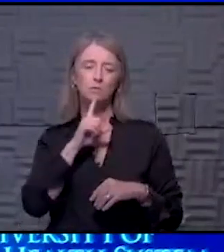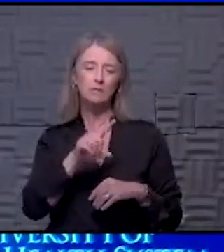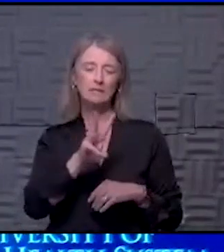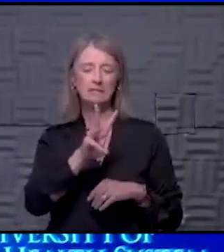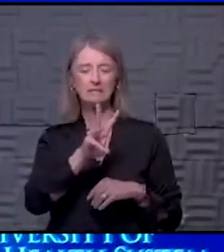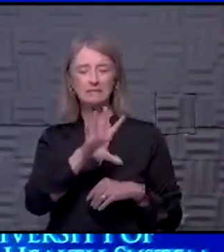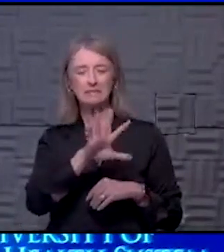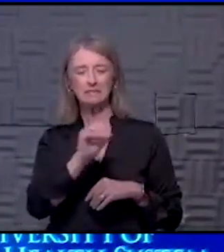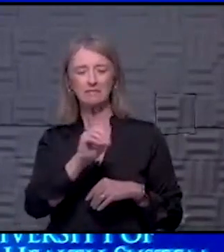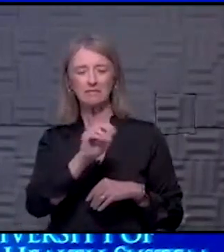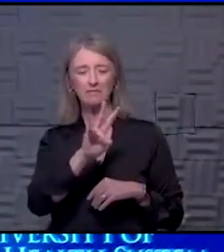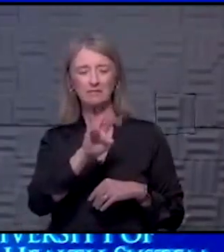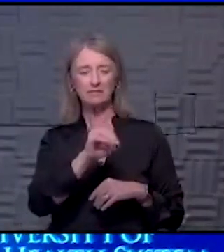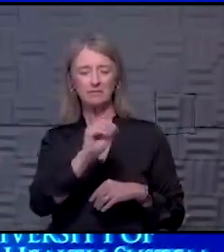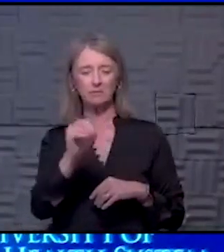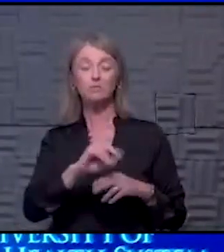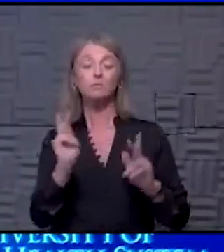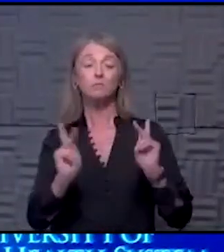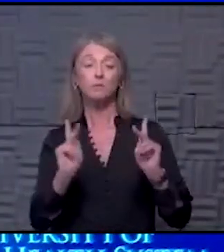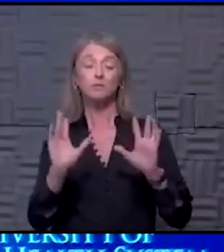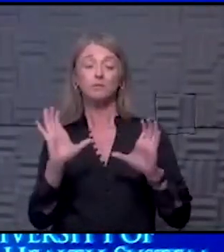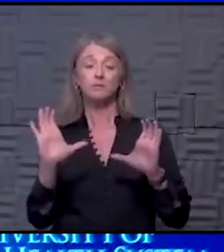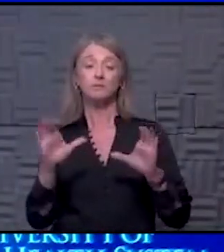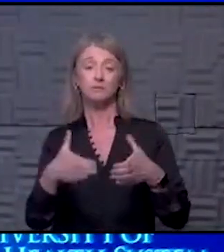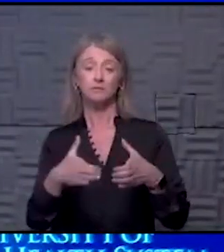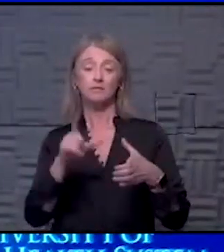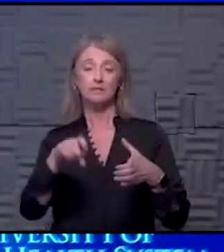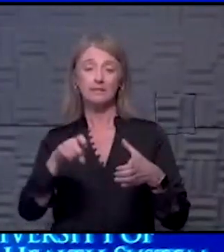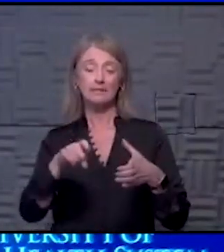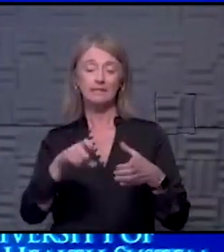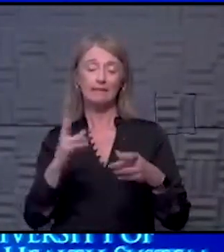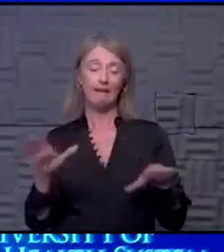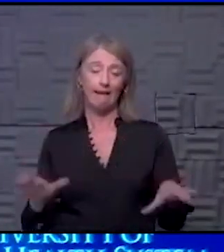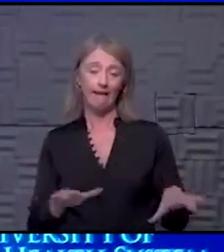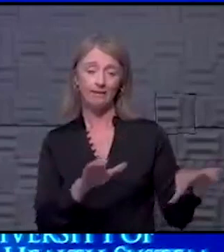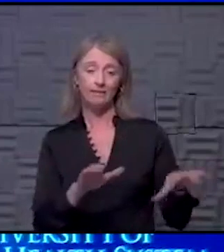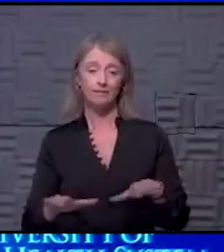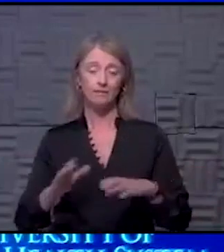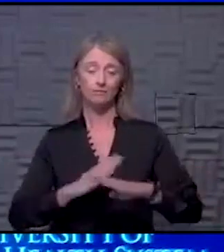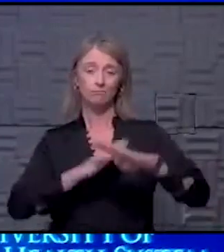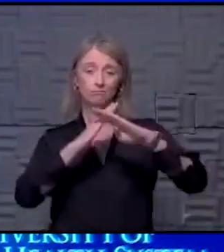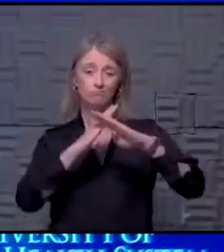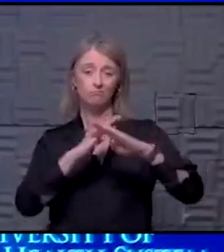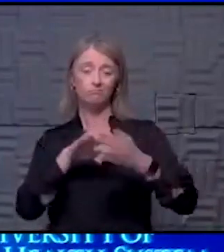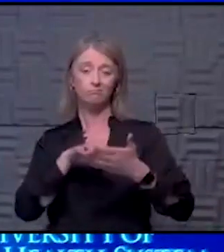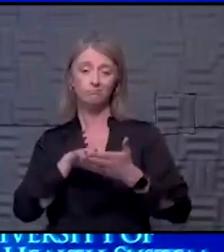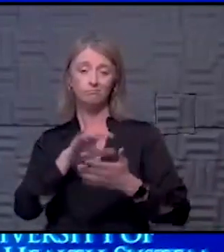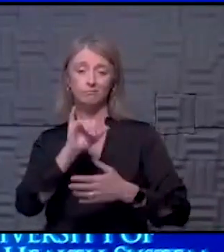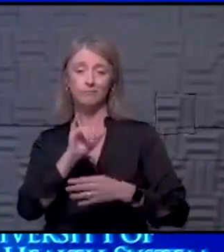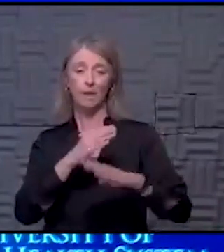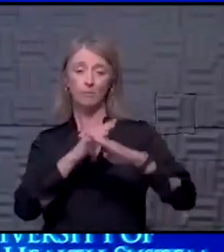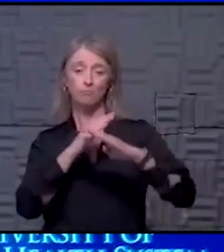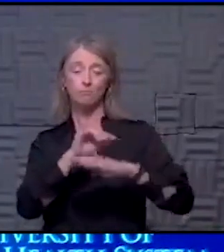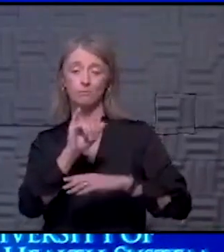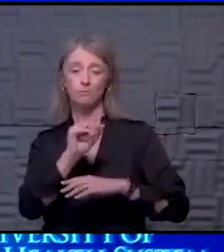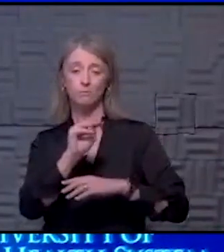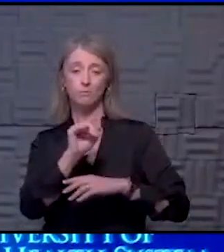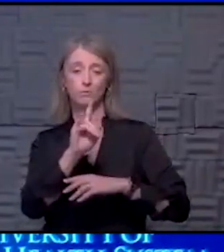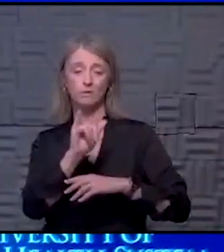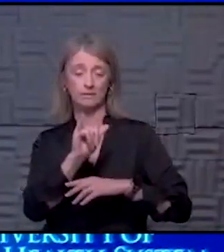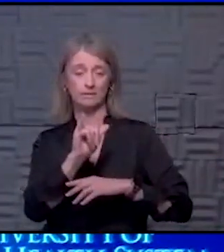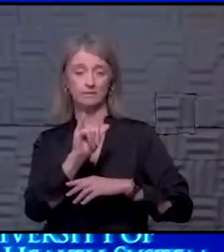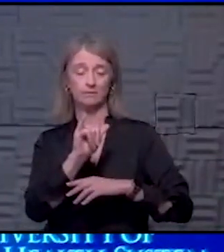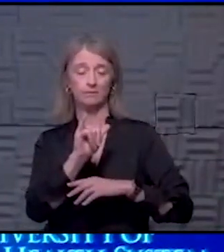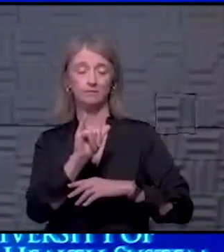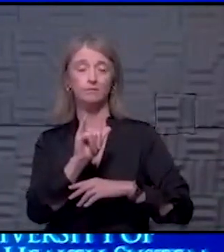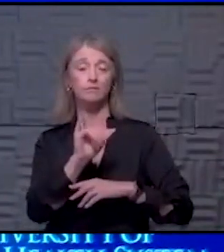to 70% of the population needing active, durable immunity to start to see a population benefit, meaning